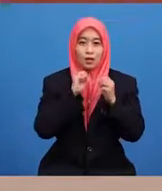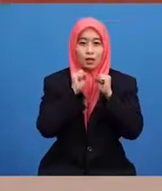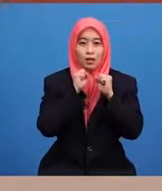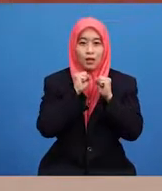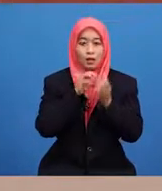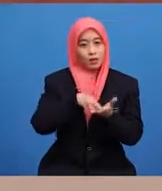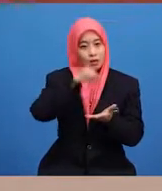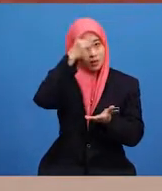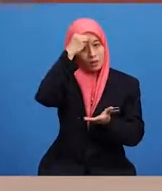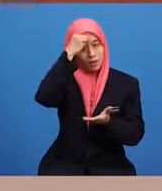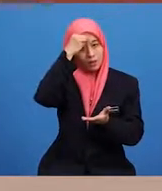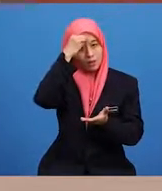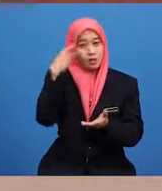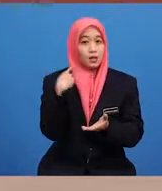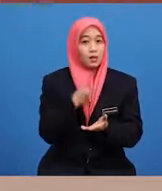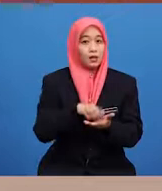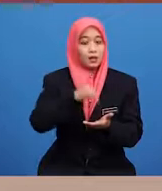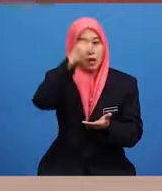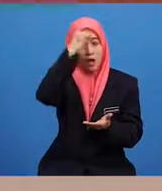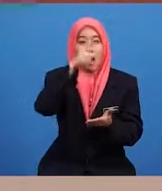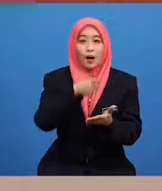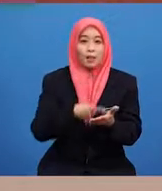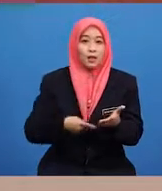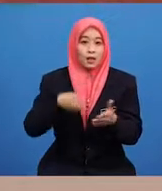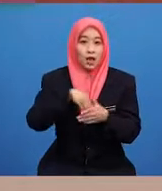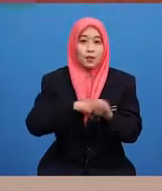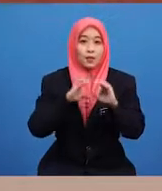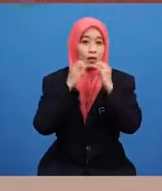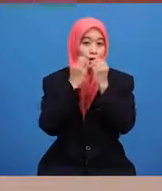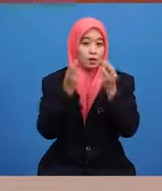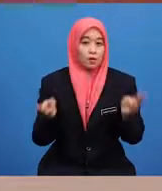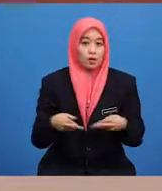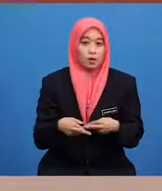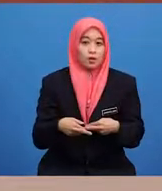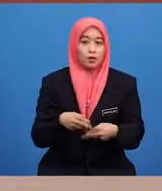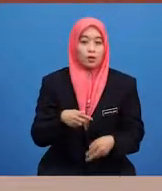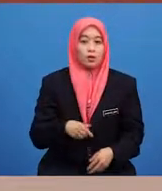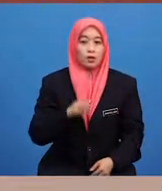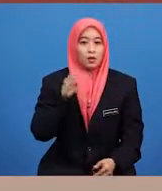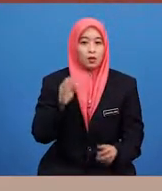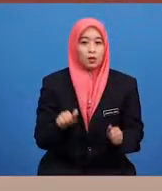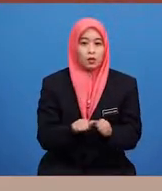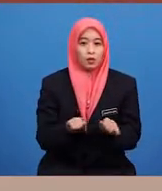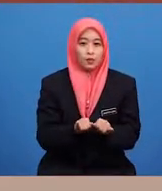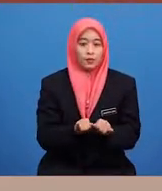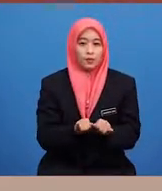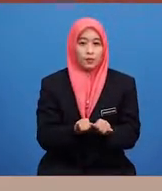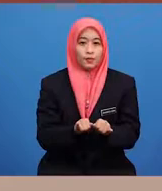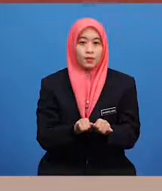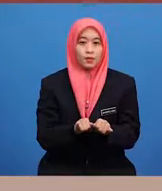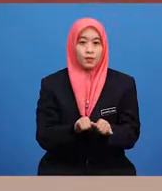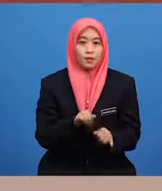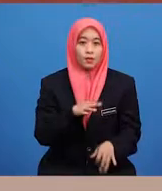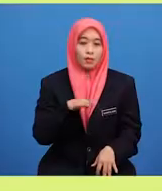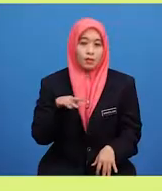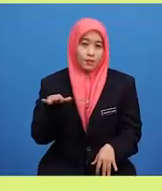more things in the classroom. And we are also going to use and practice the